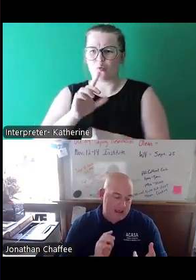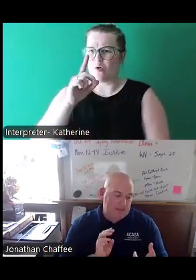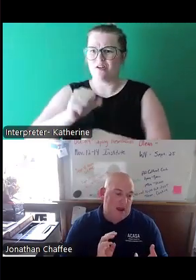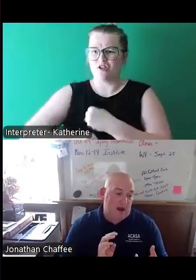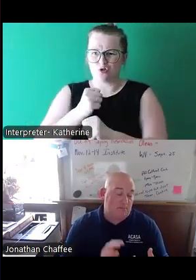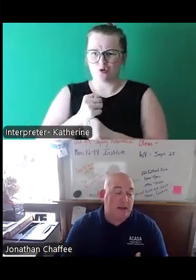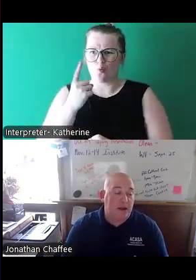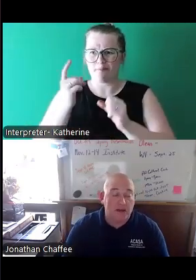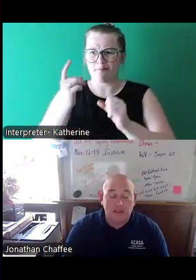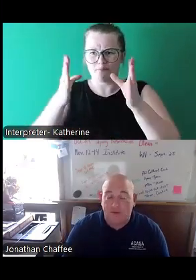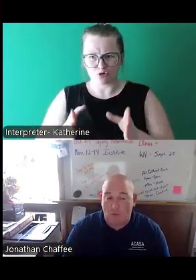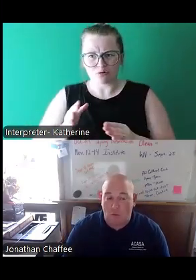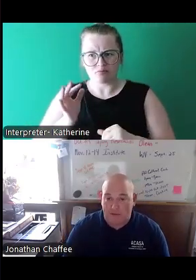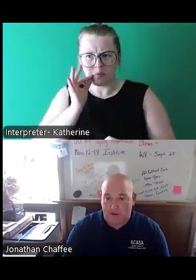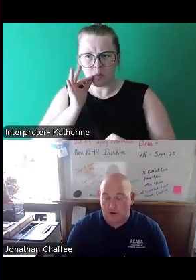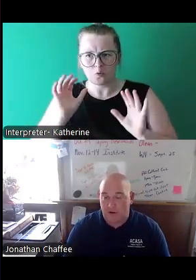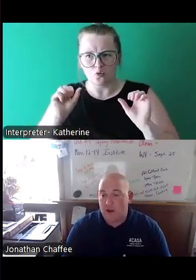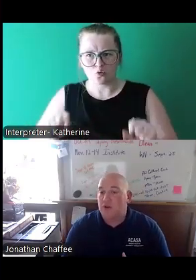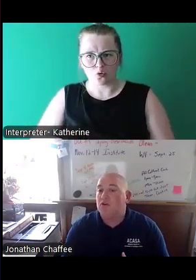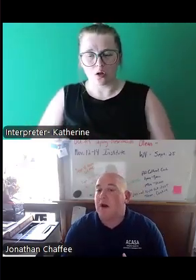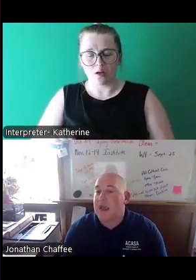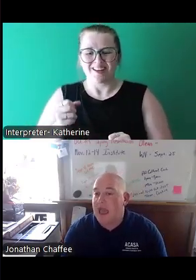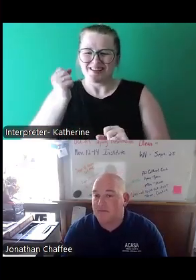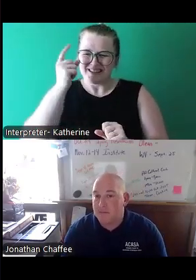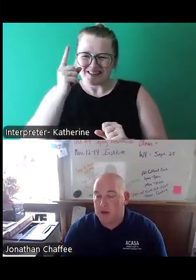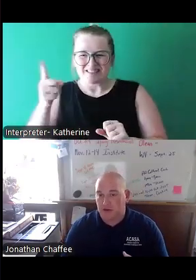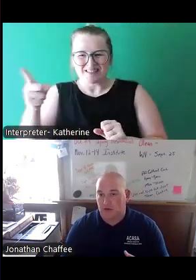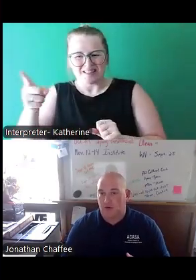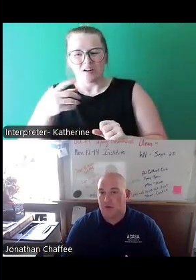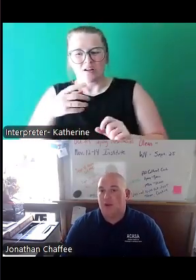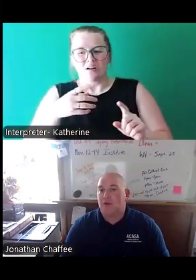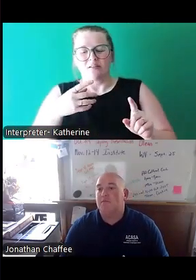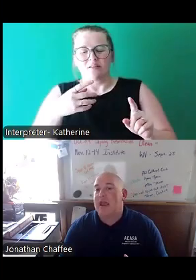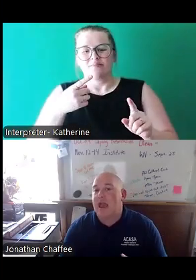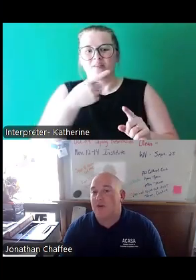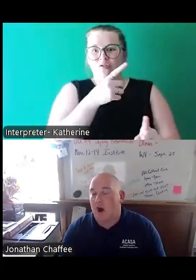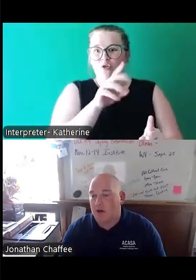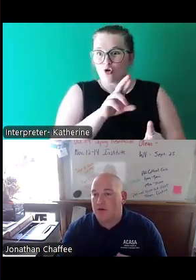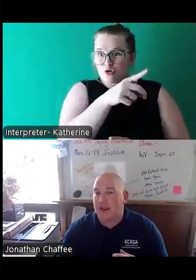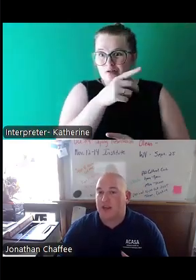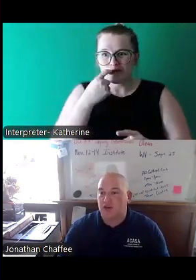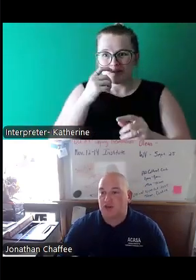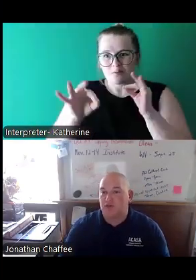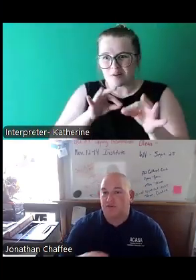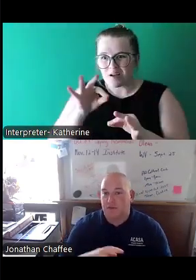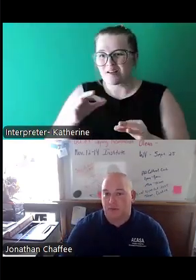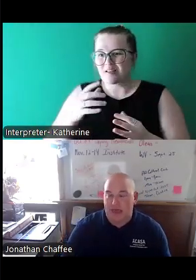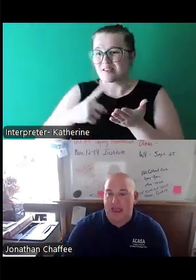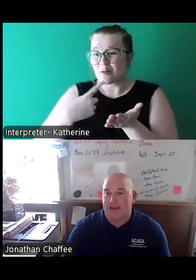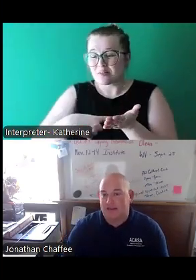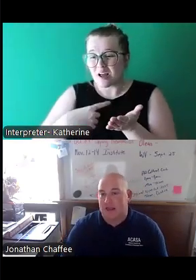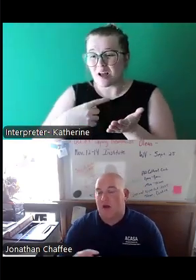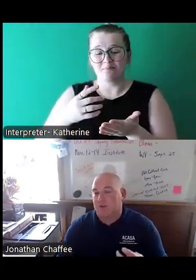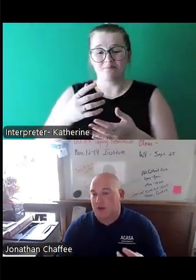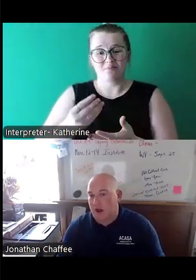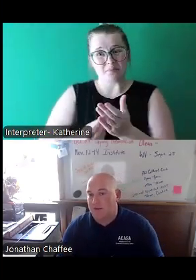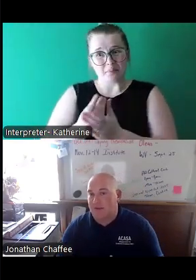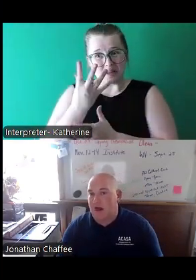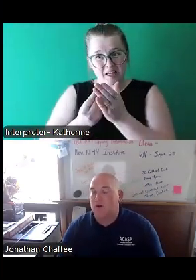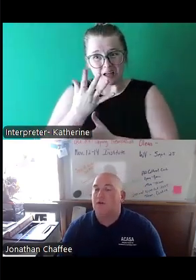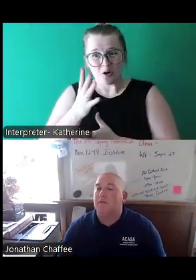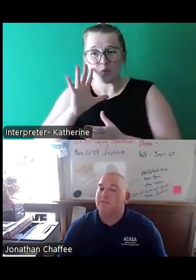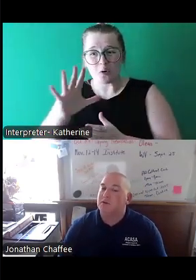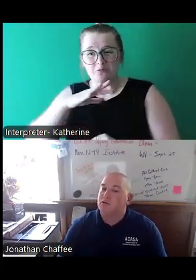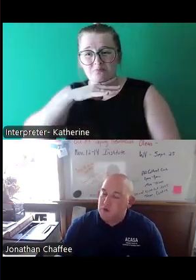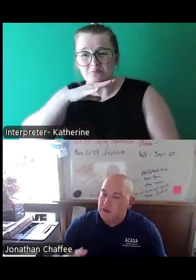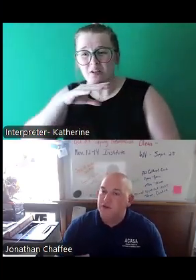that because of our weather, you might have mildew, you might have other issues with the plants. And I'll talk